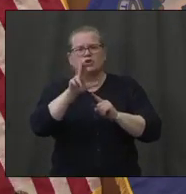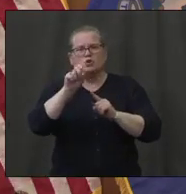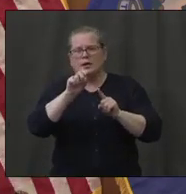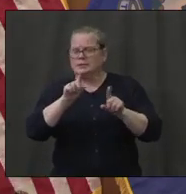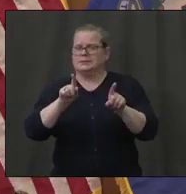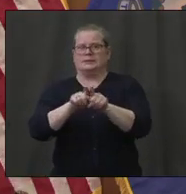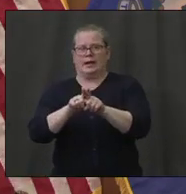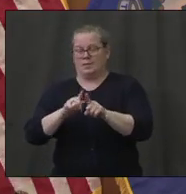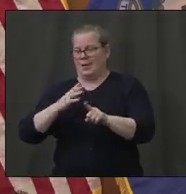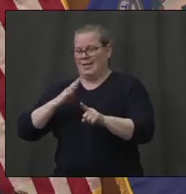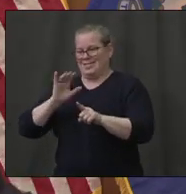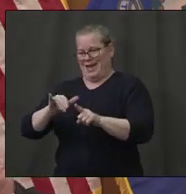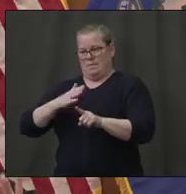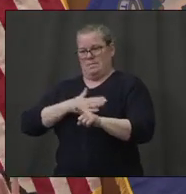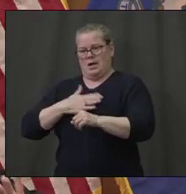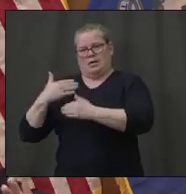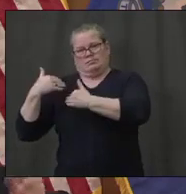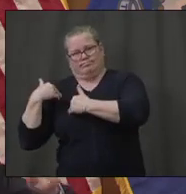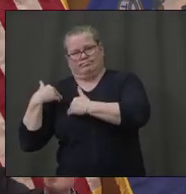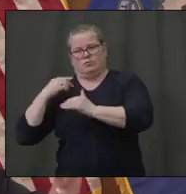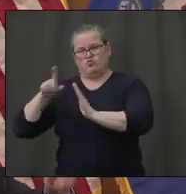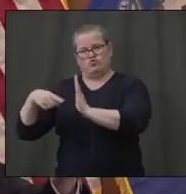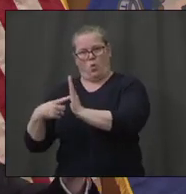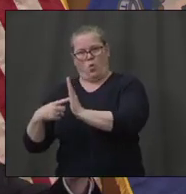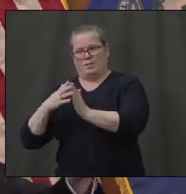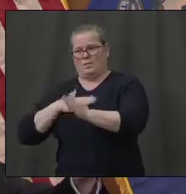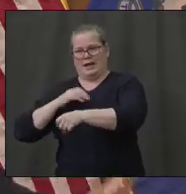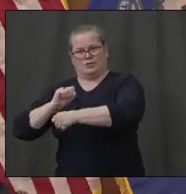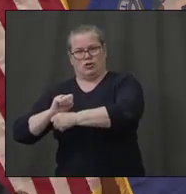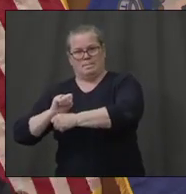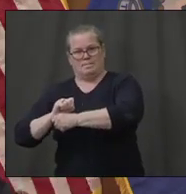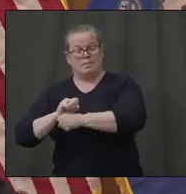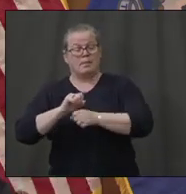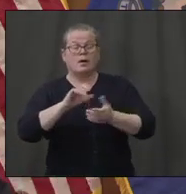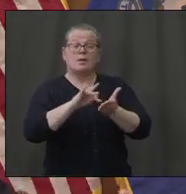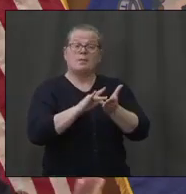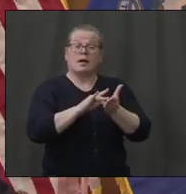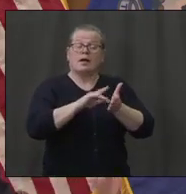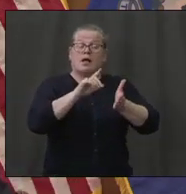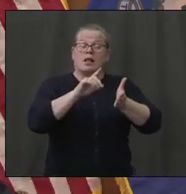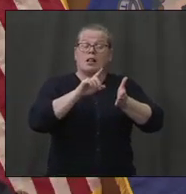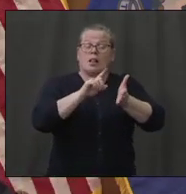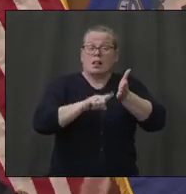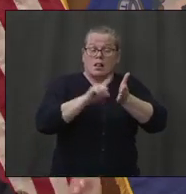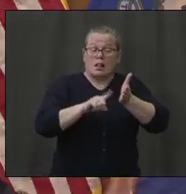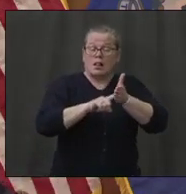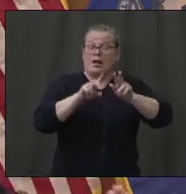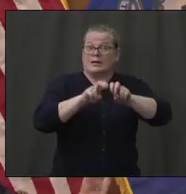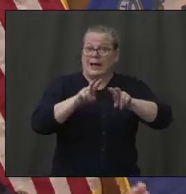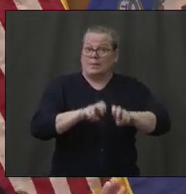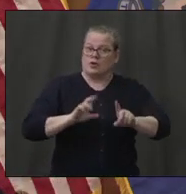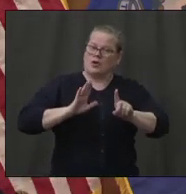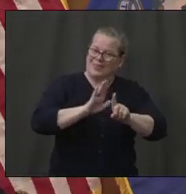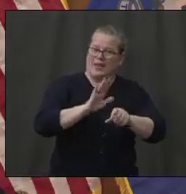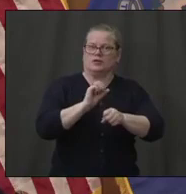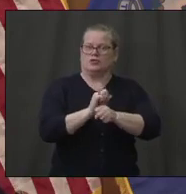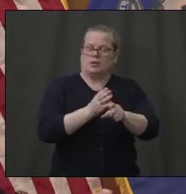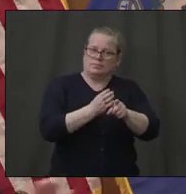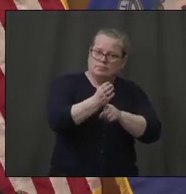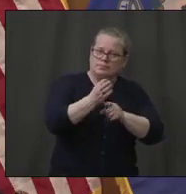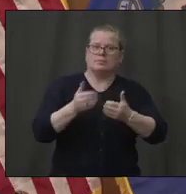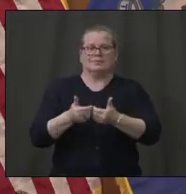our role, we have our job, the medical examiner has his job, and they're very separate, and we count different